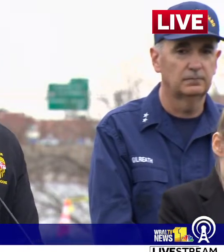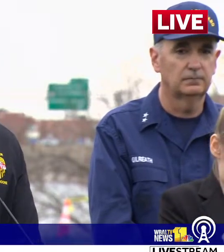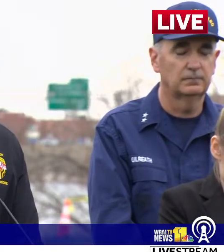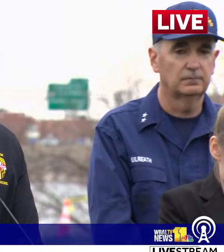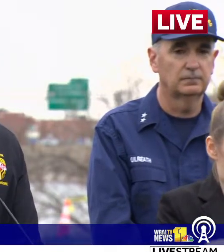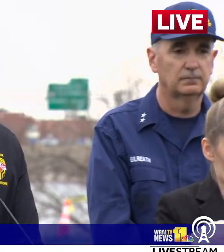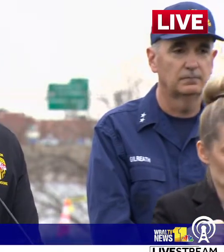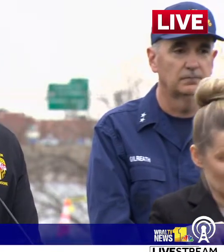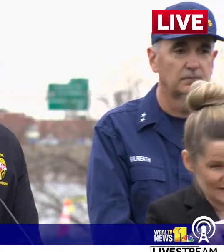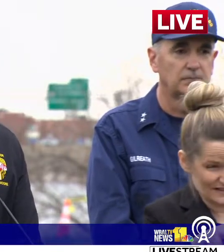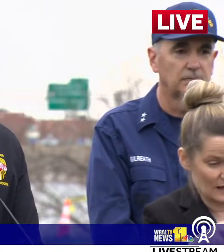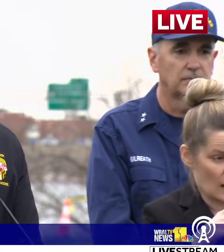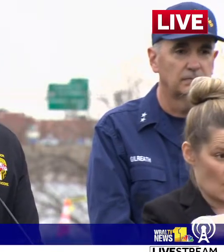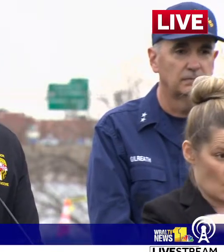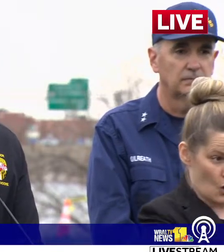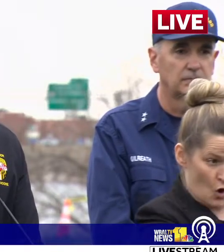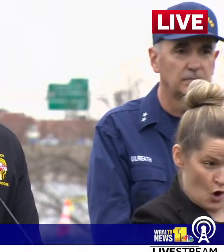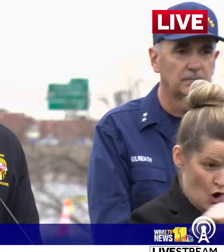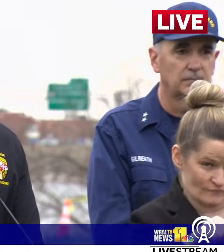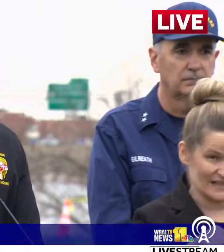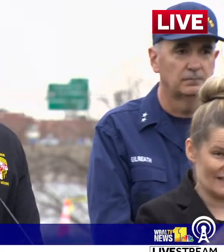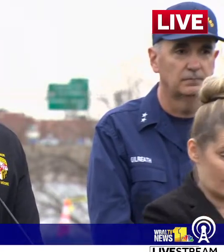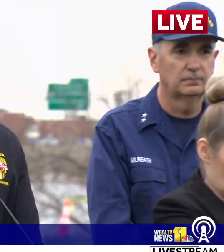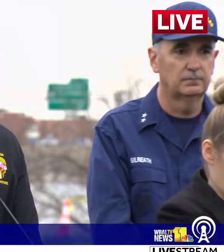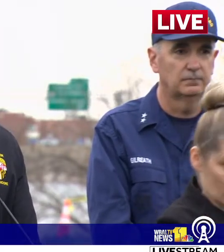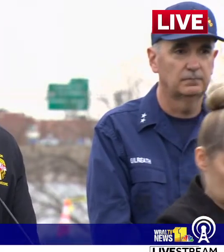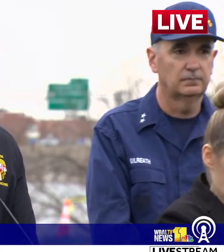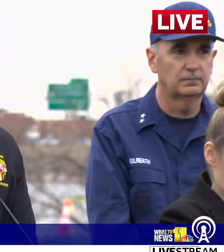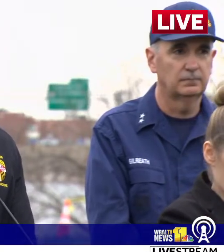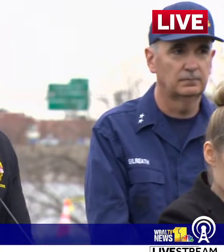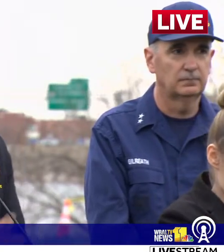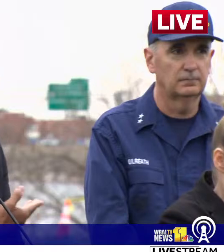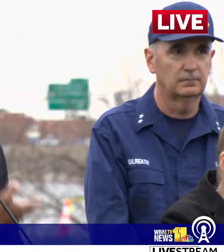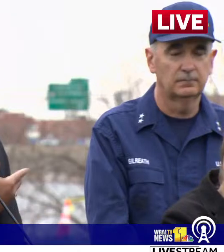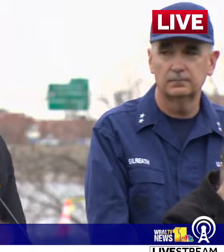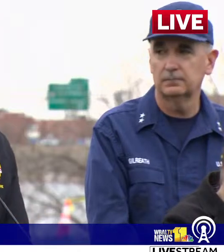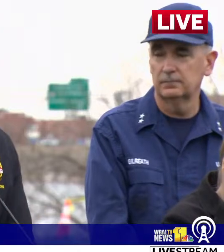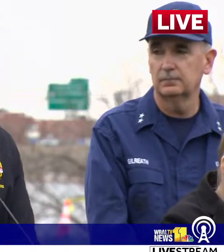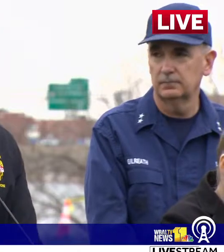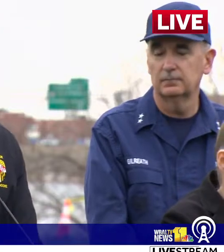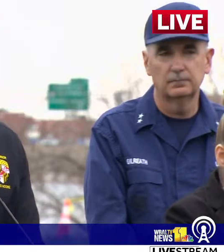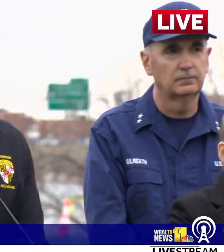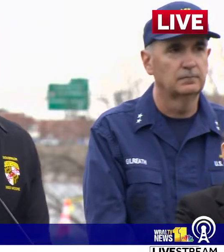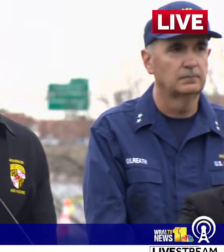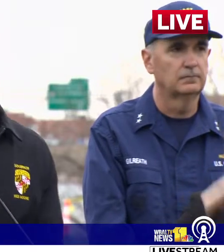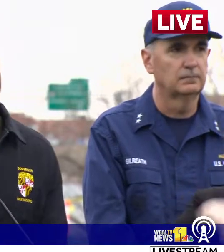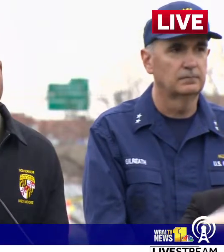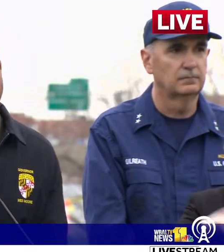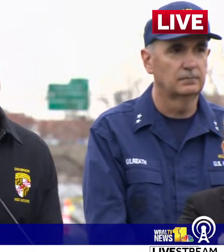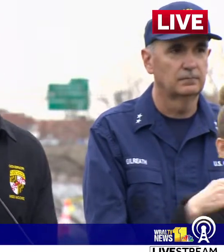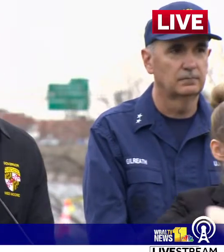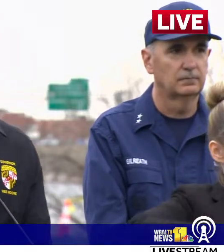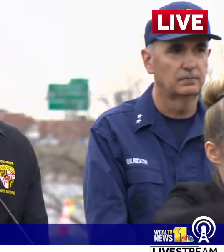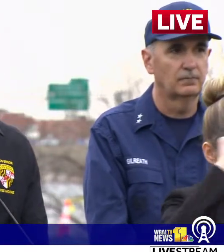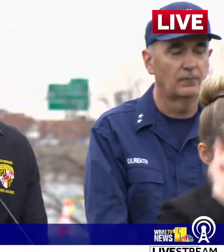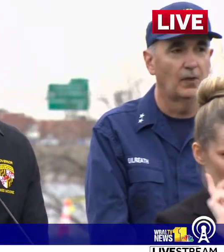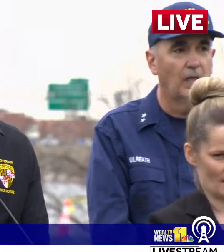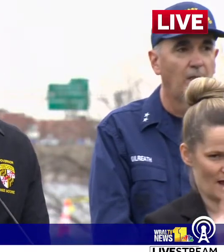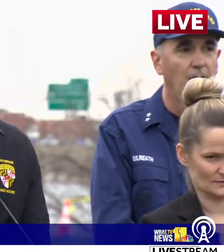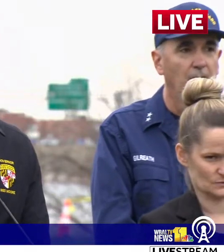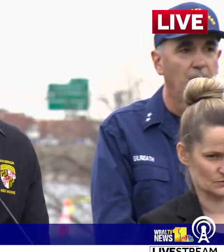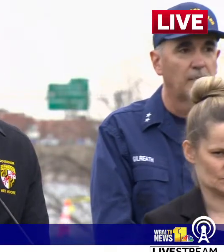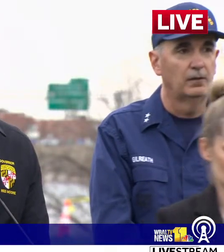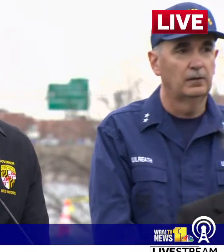these initial pull that we're taking of the wreckage, that it does not have any secondary consequences.